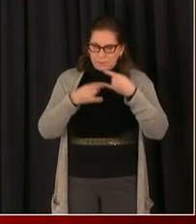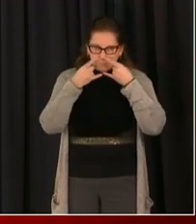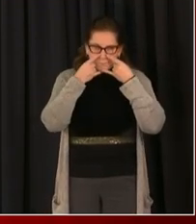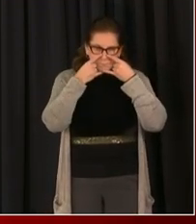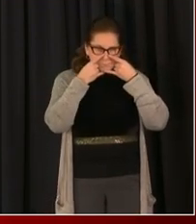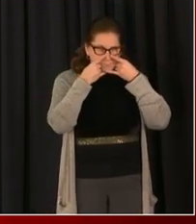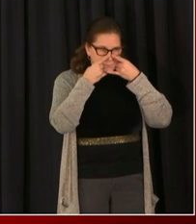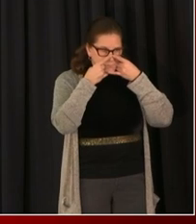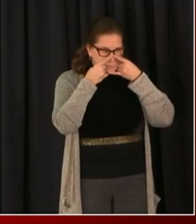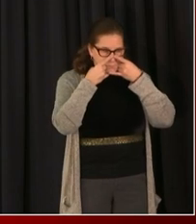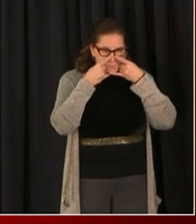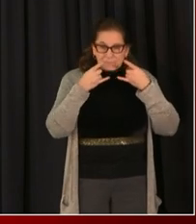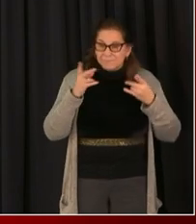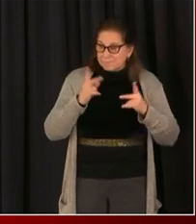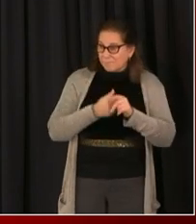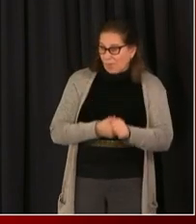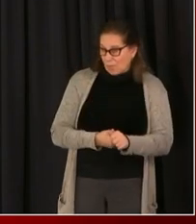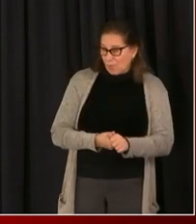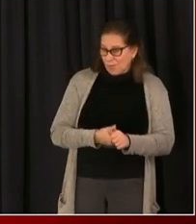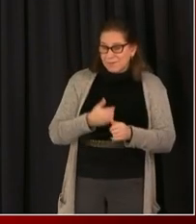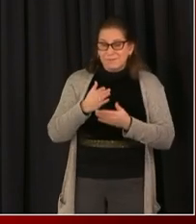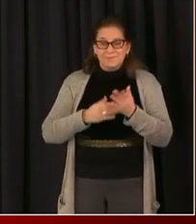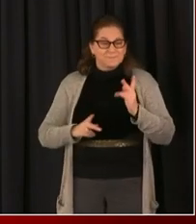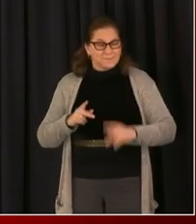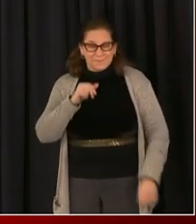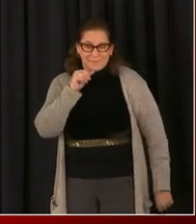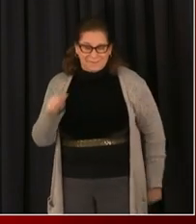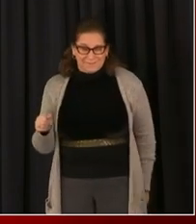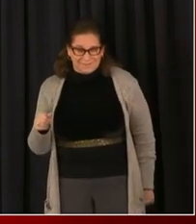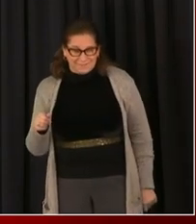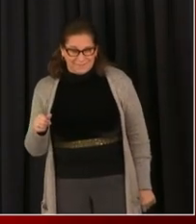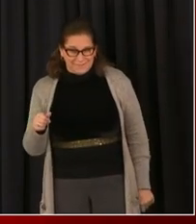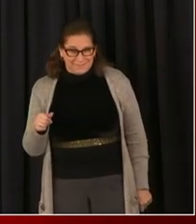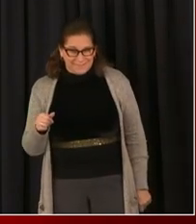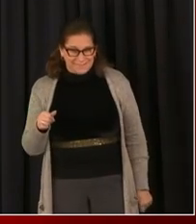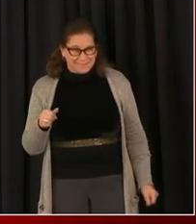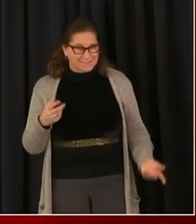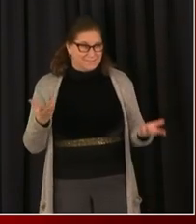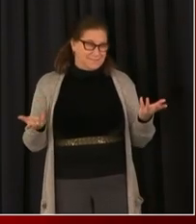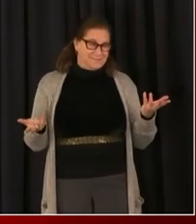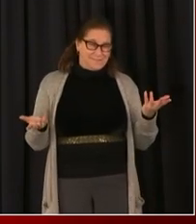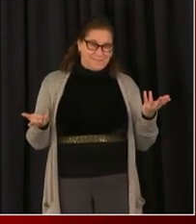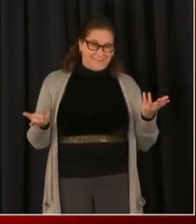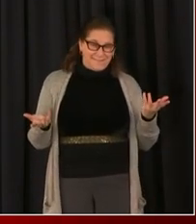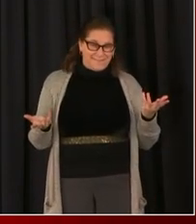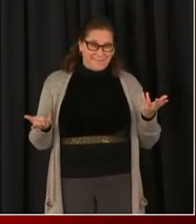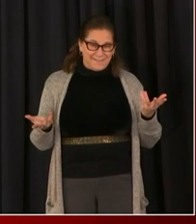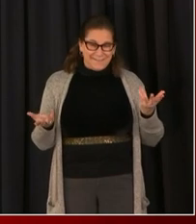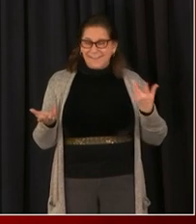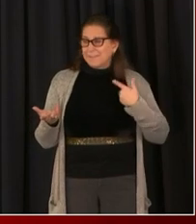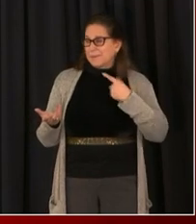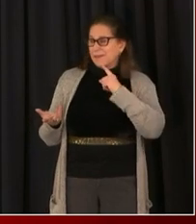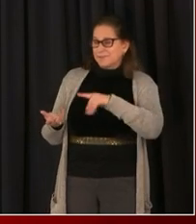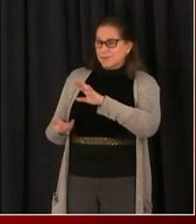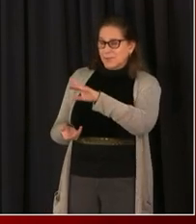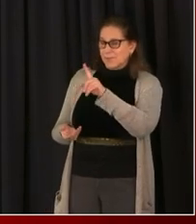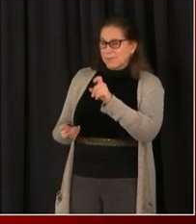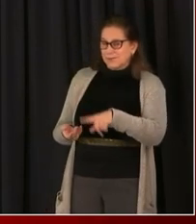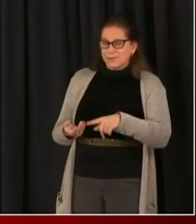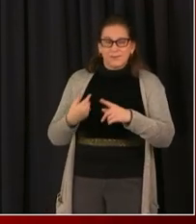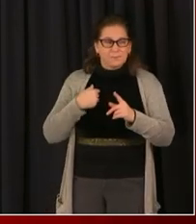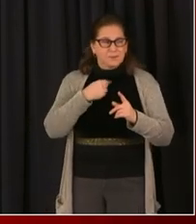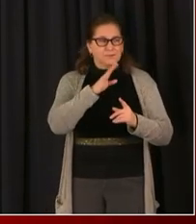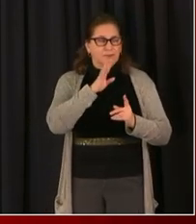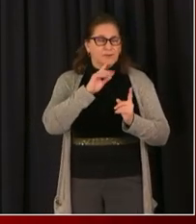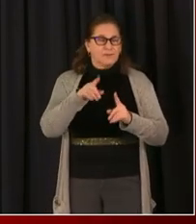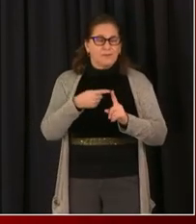that we all can do. And I think one of the biggest ones, I'm giving you a wandering answer, so I'm sorry about that, that